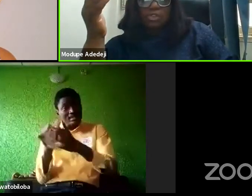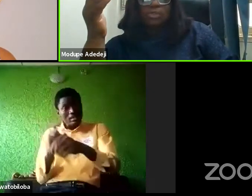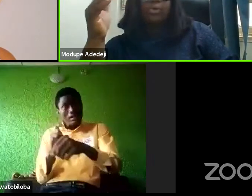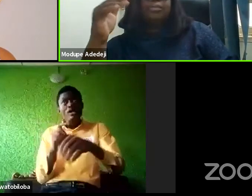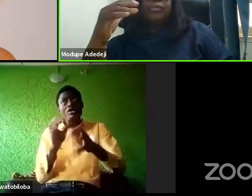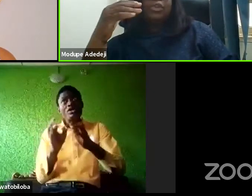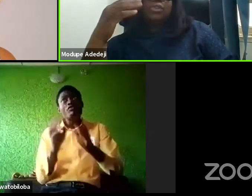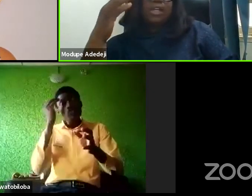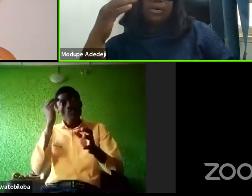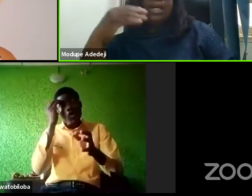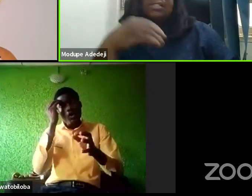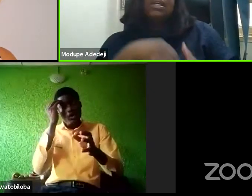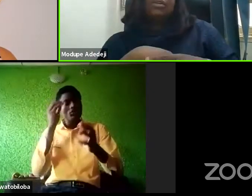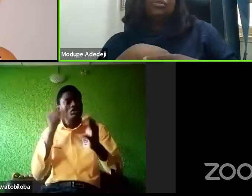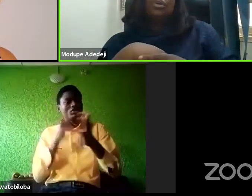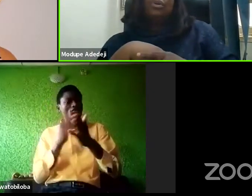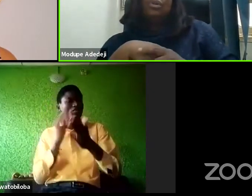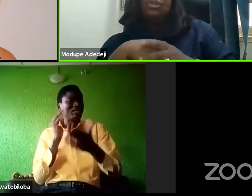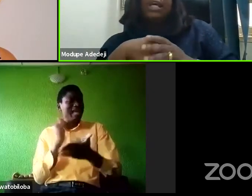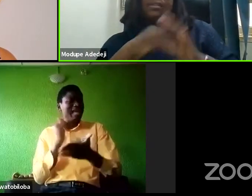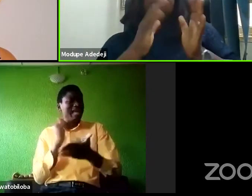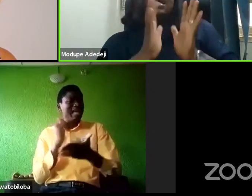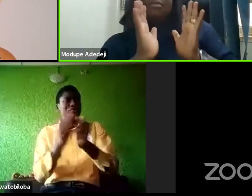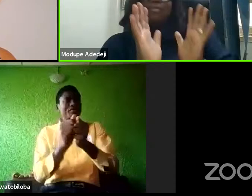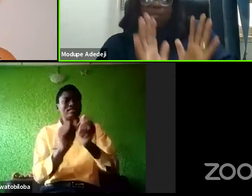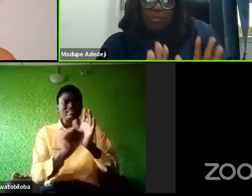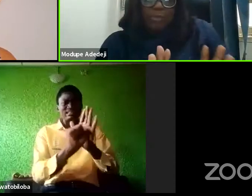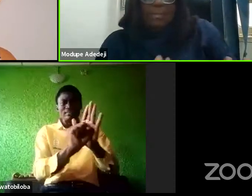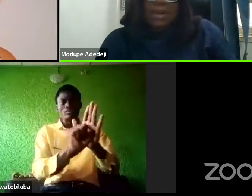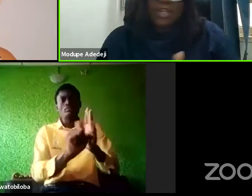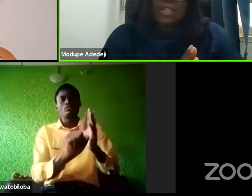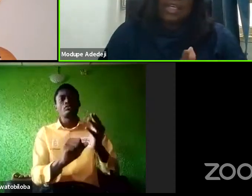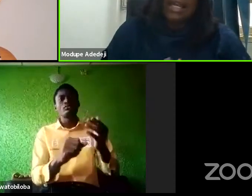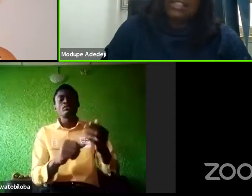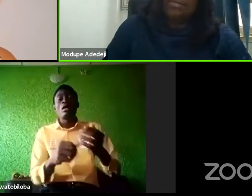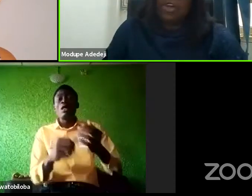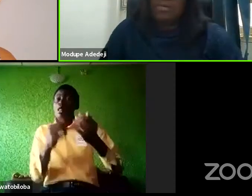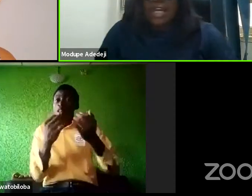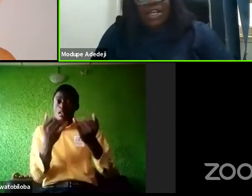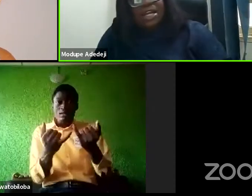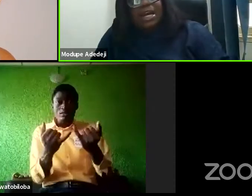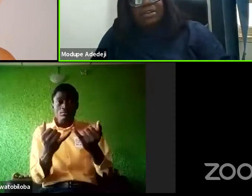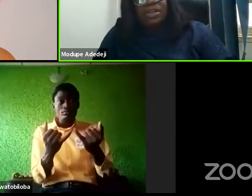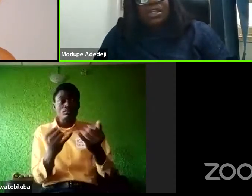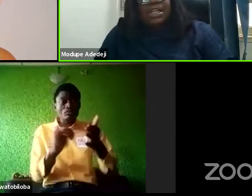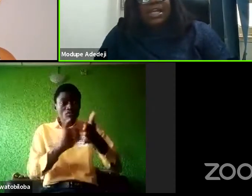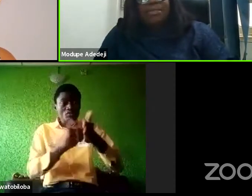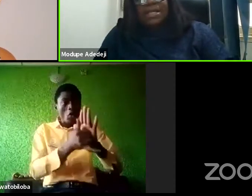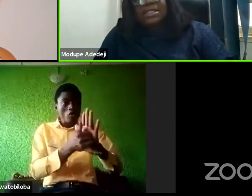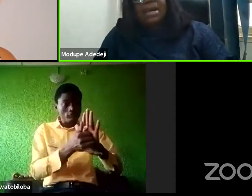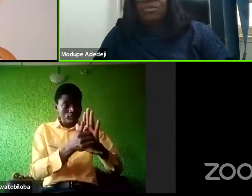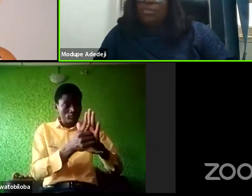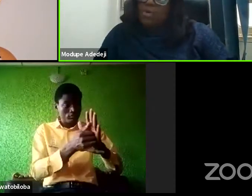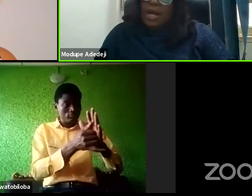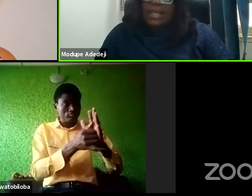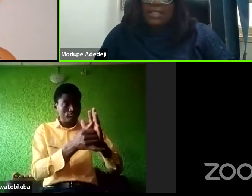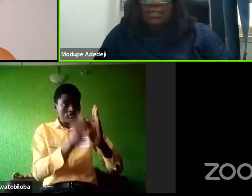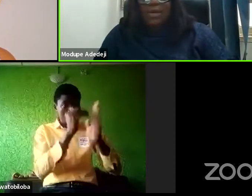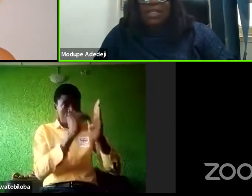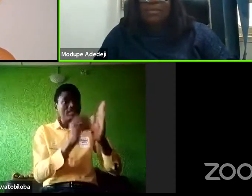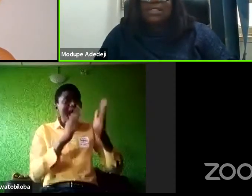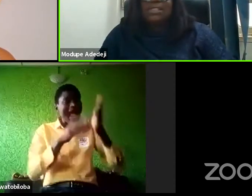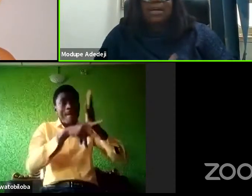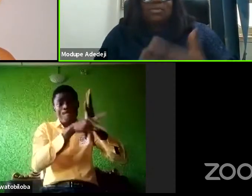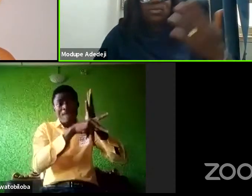symptoms, you know, and all that. So then those are the primary symptoms that you can have. Then by the time you go